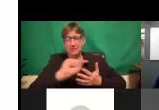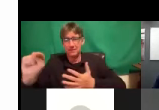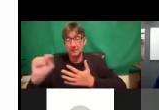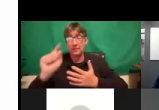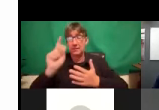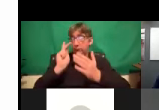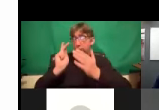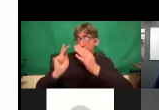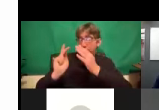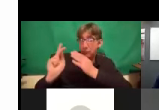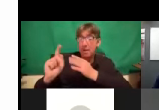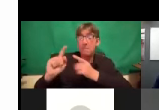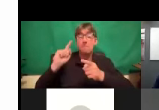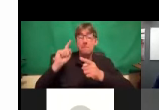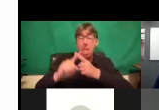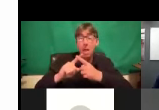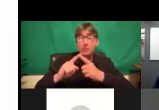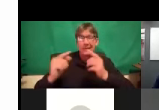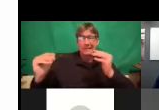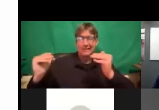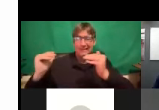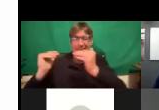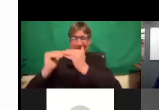ridership patterns.